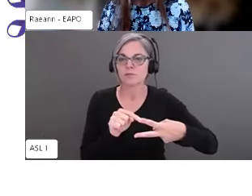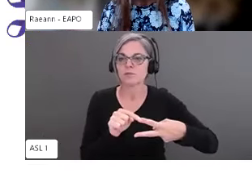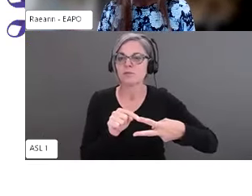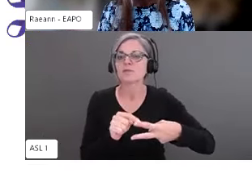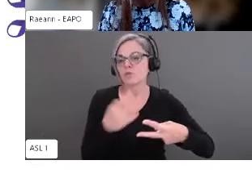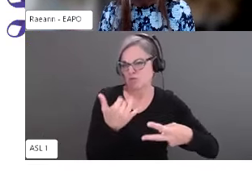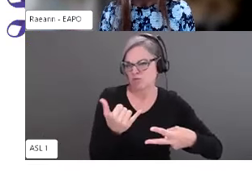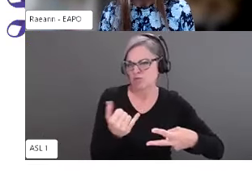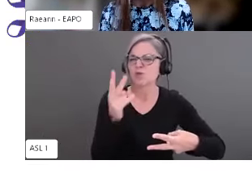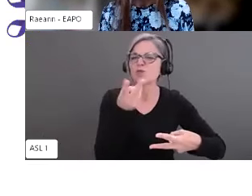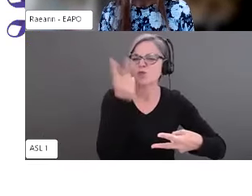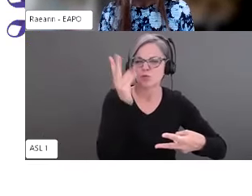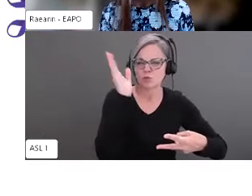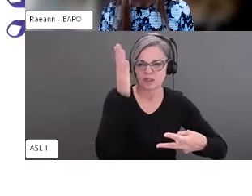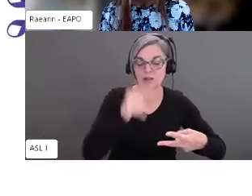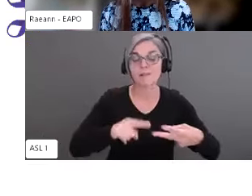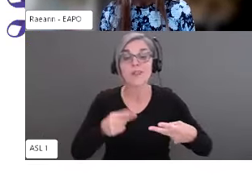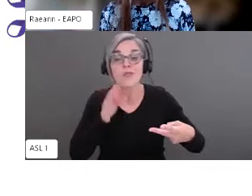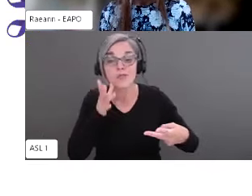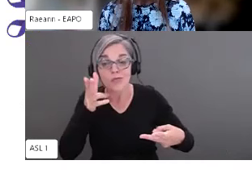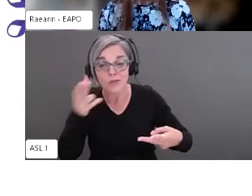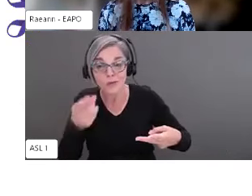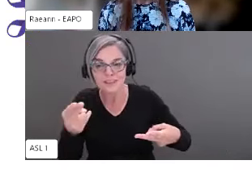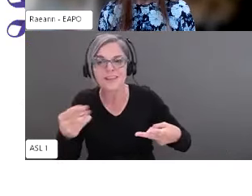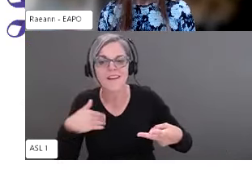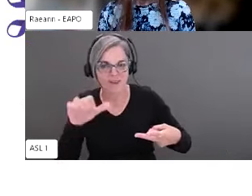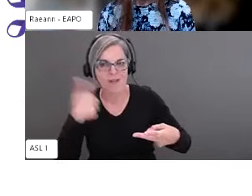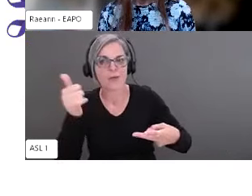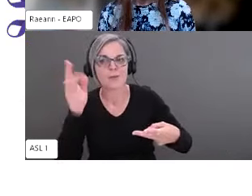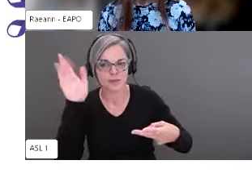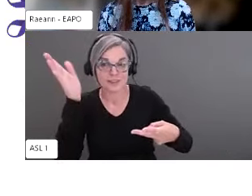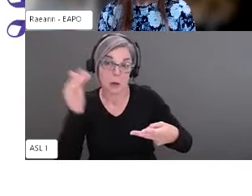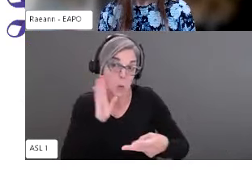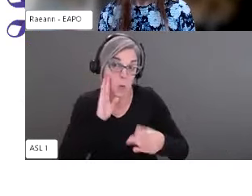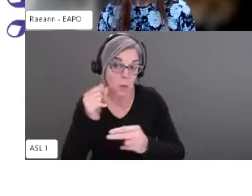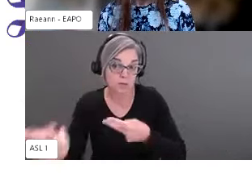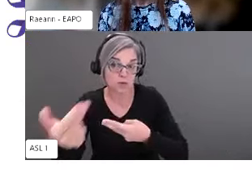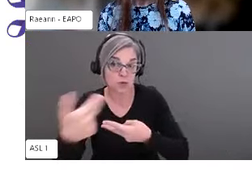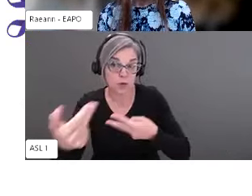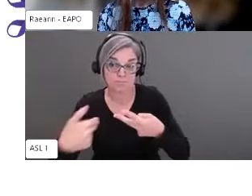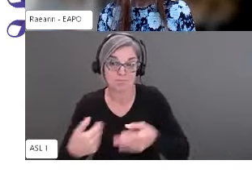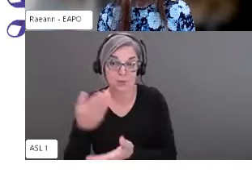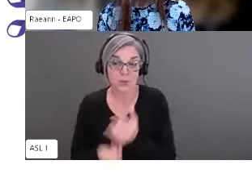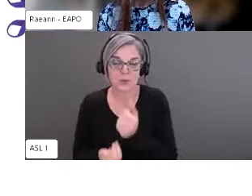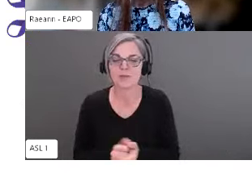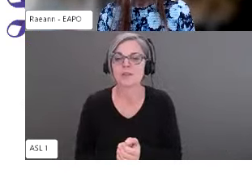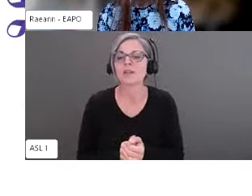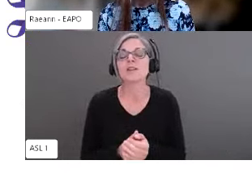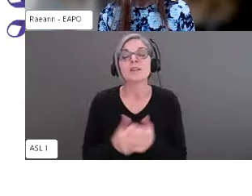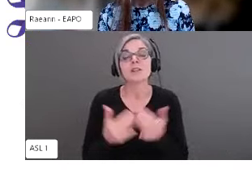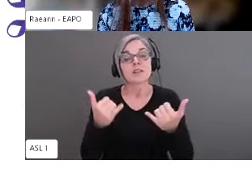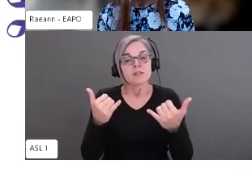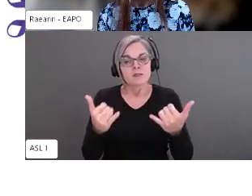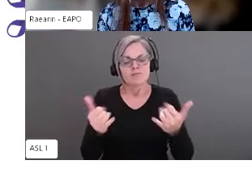have another one on Thursday, so we do hope you'll join us for that. Today, we're talking, the theme around our learning series is gender-based